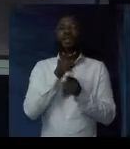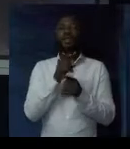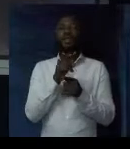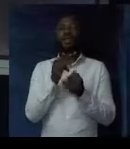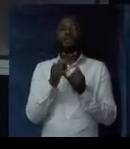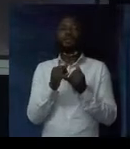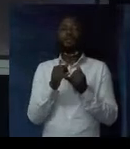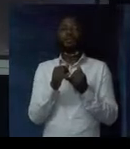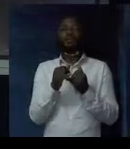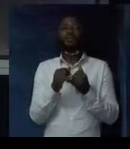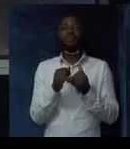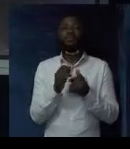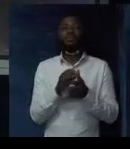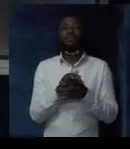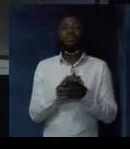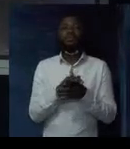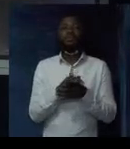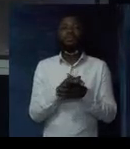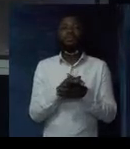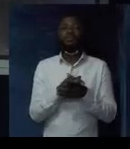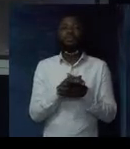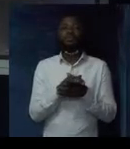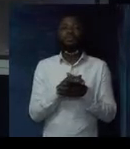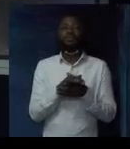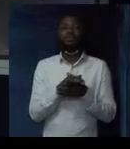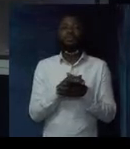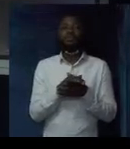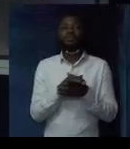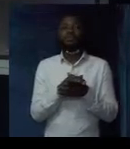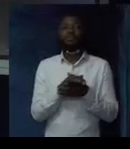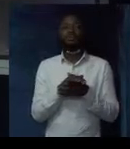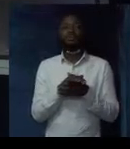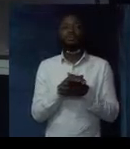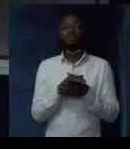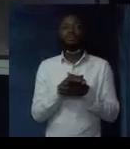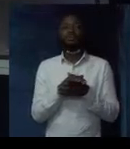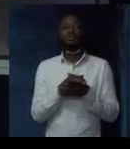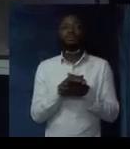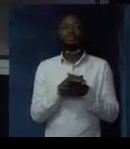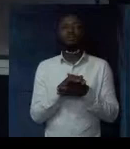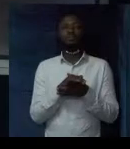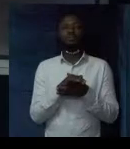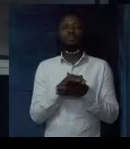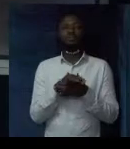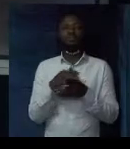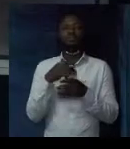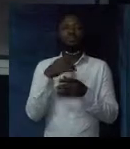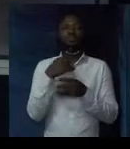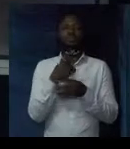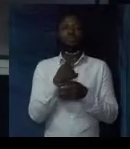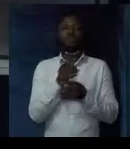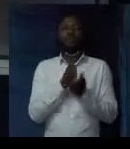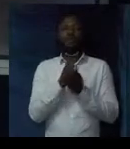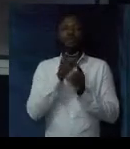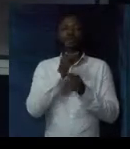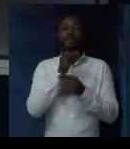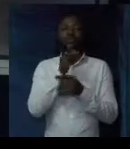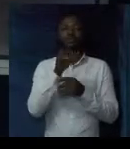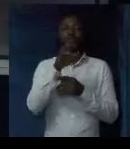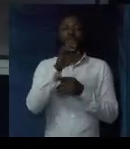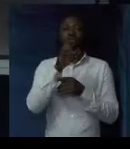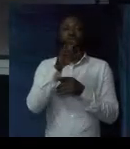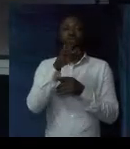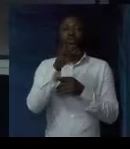final answer? Final answer. All right, get ready to jump up if you're correct. The correct answer should be rhombuses